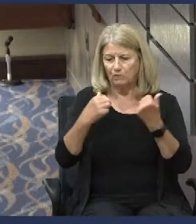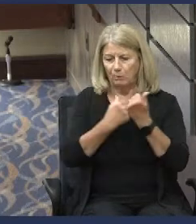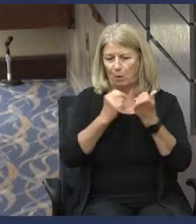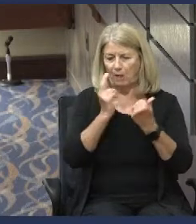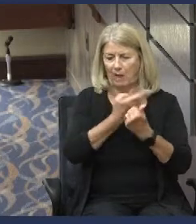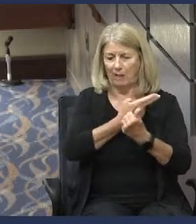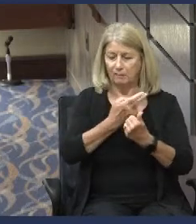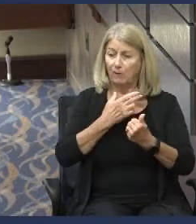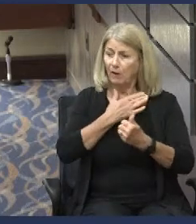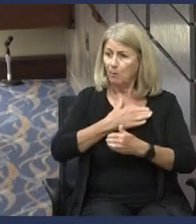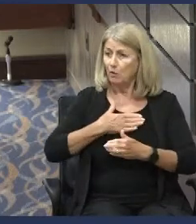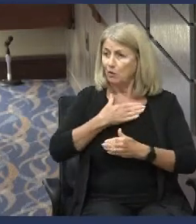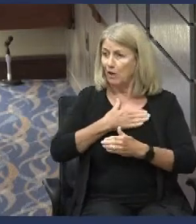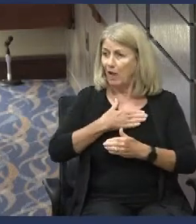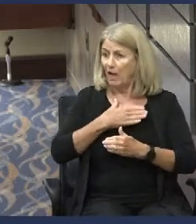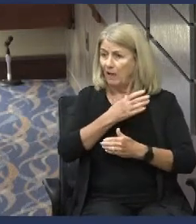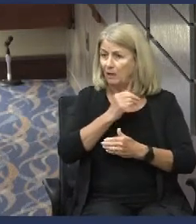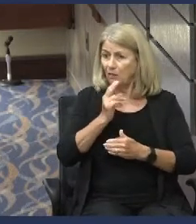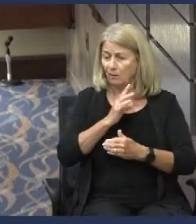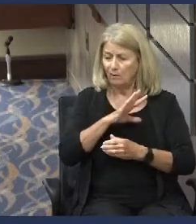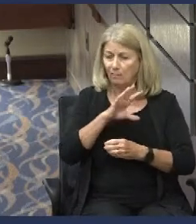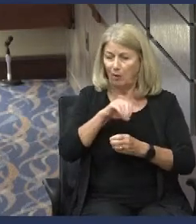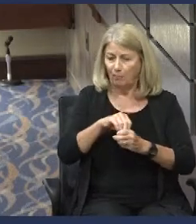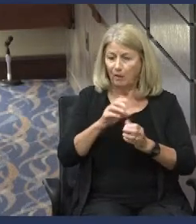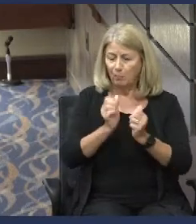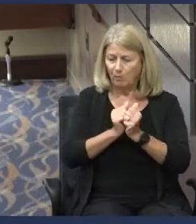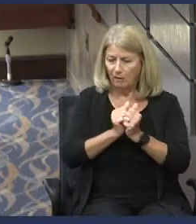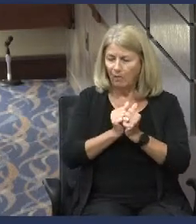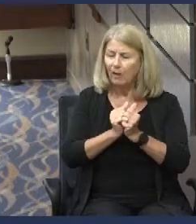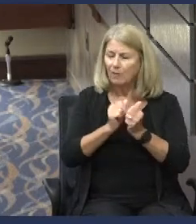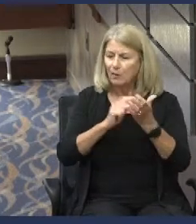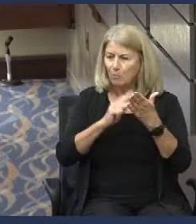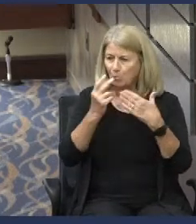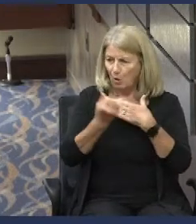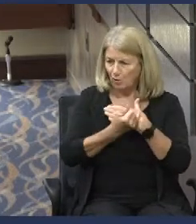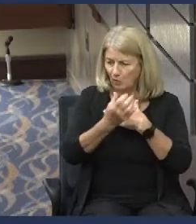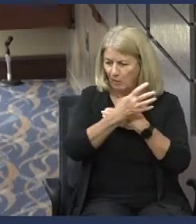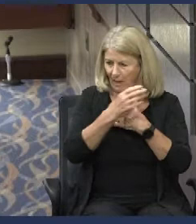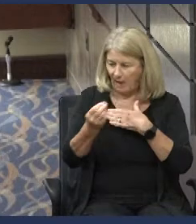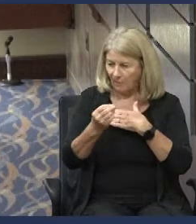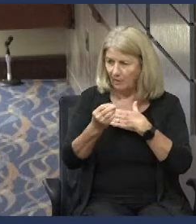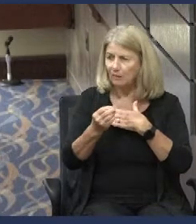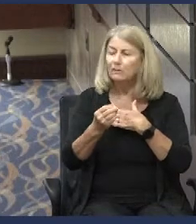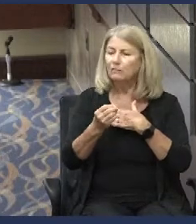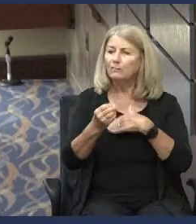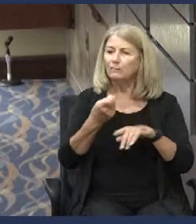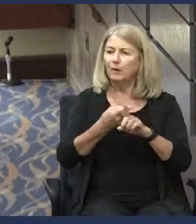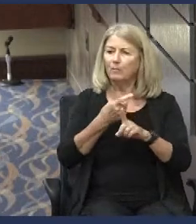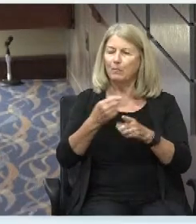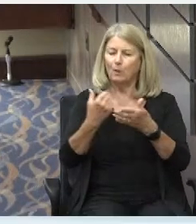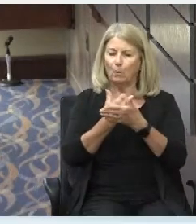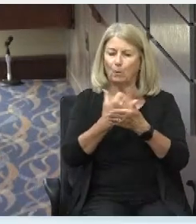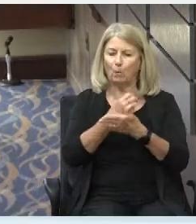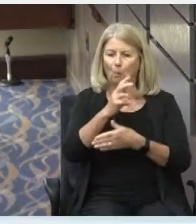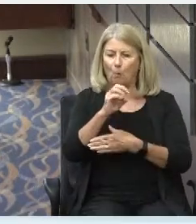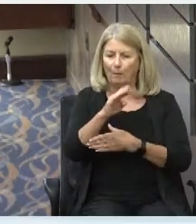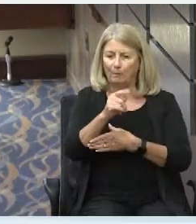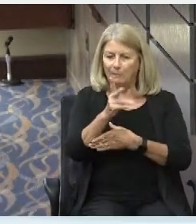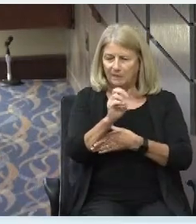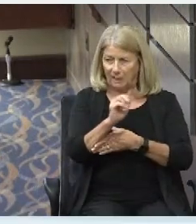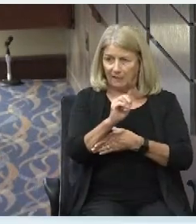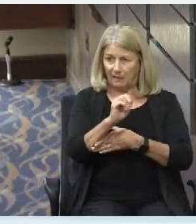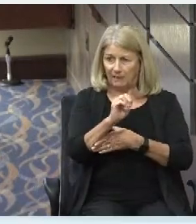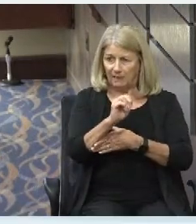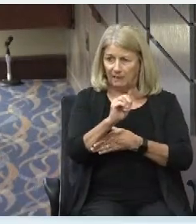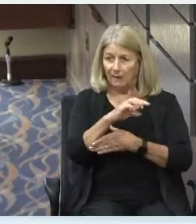for investing in the redesign project and the content management system that manages our website, our new website. So